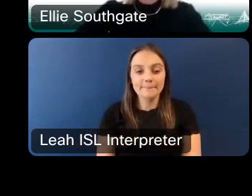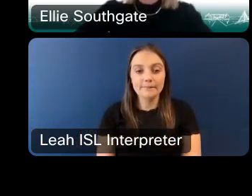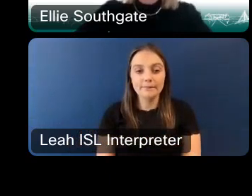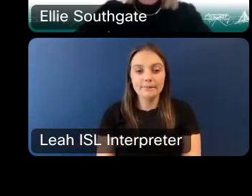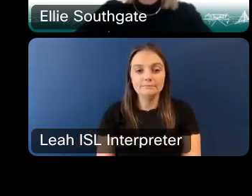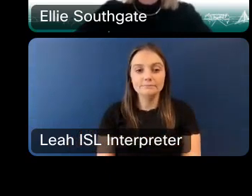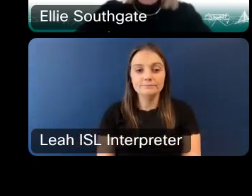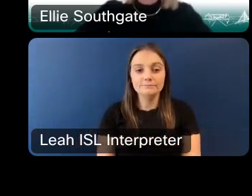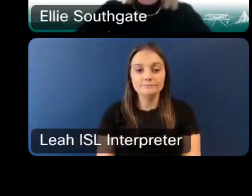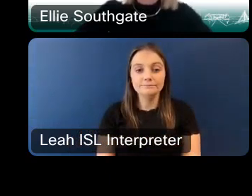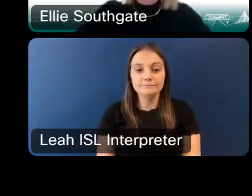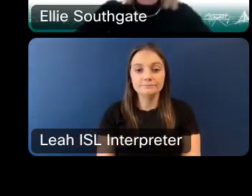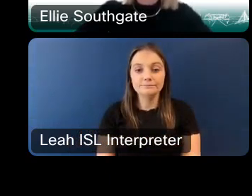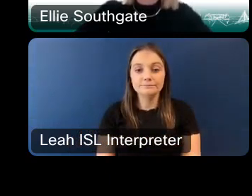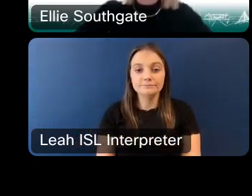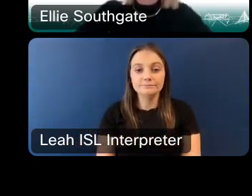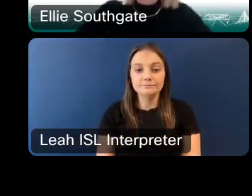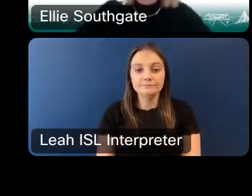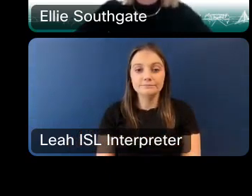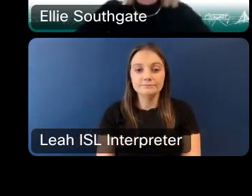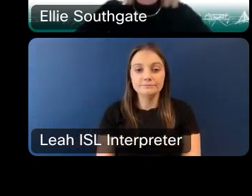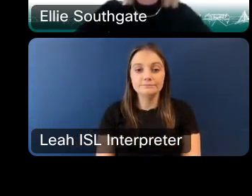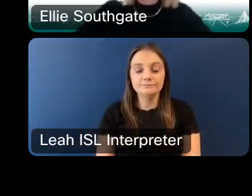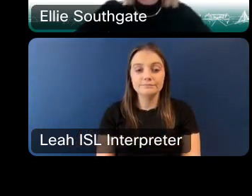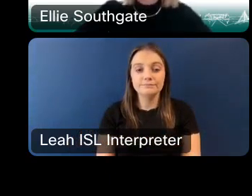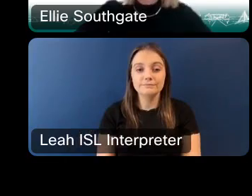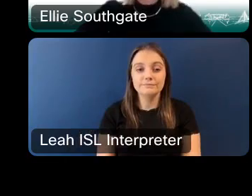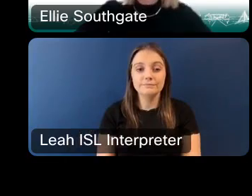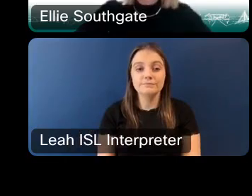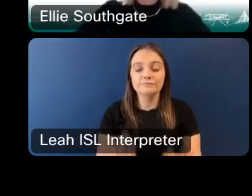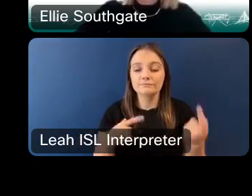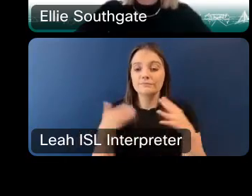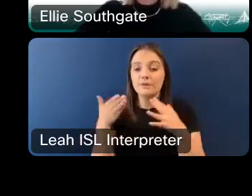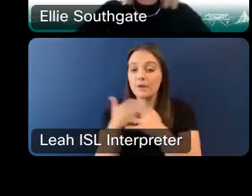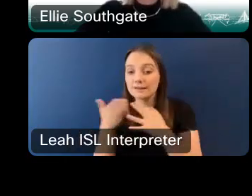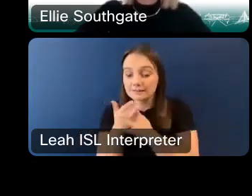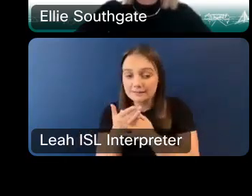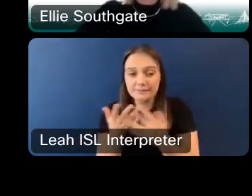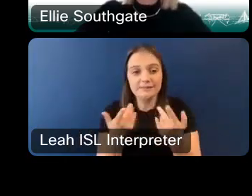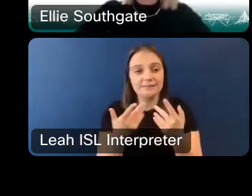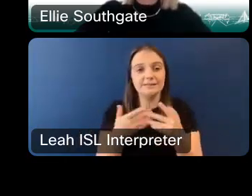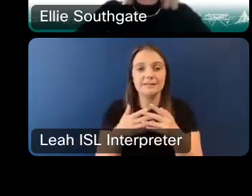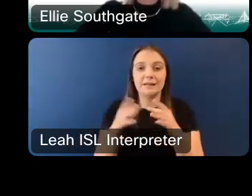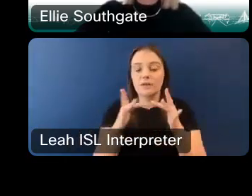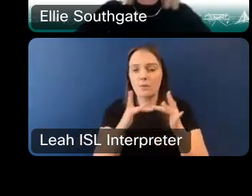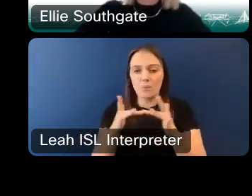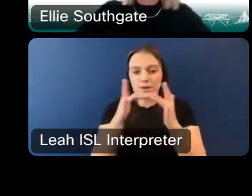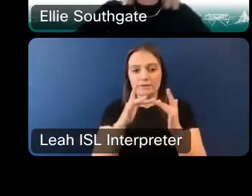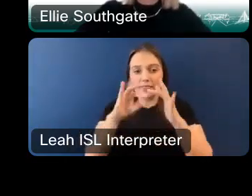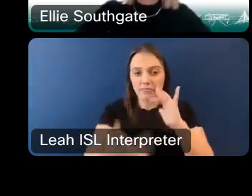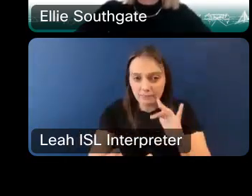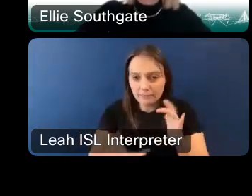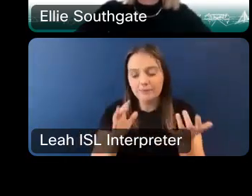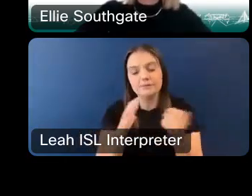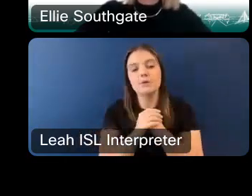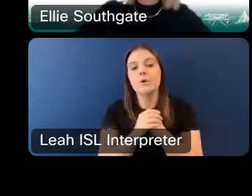Of course, we all have varying levels of accessibility, connectivity. So there are other